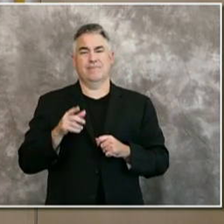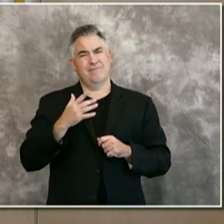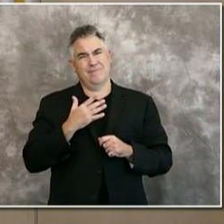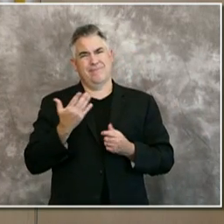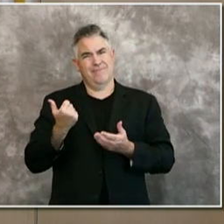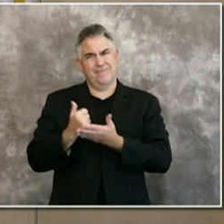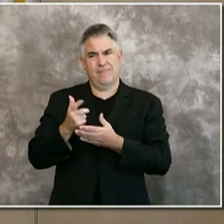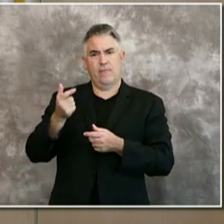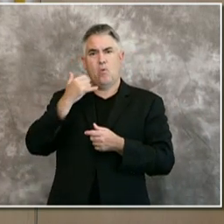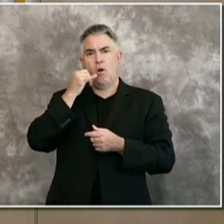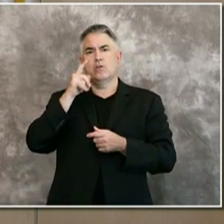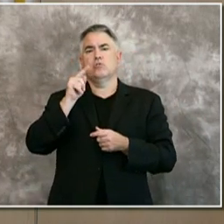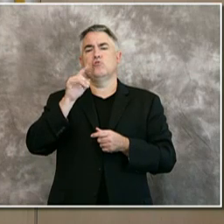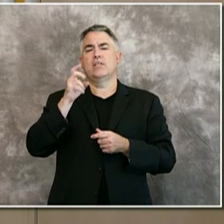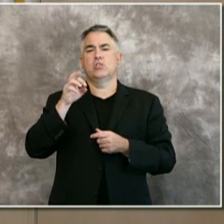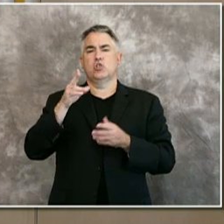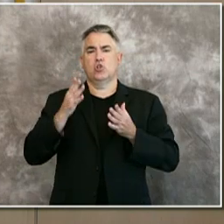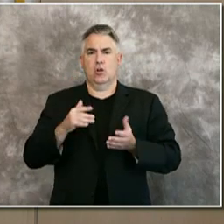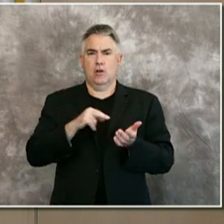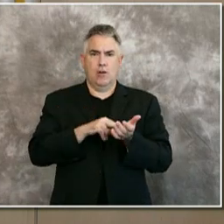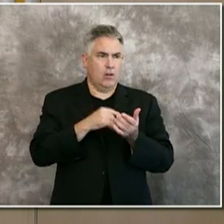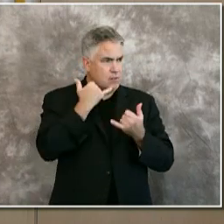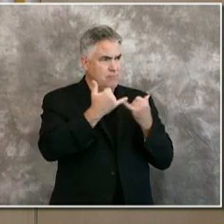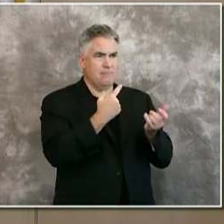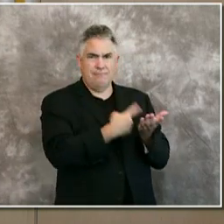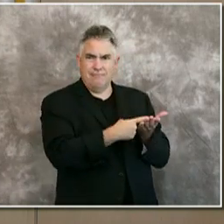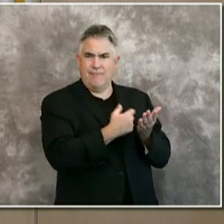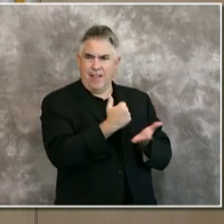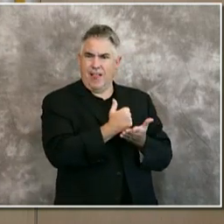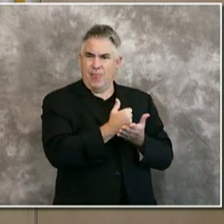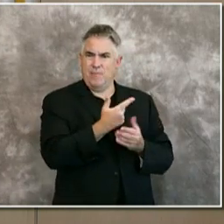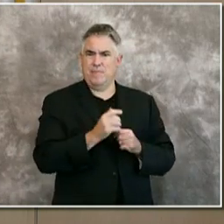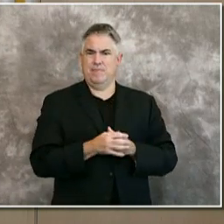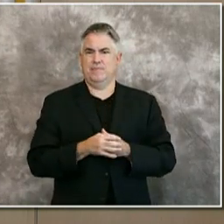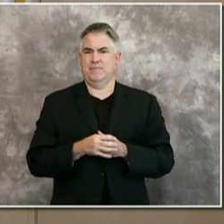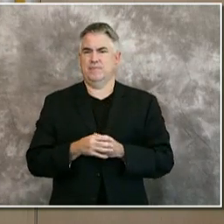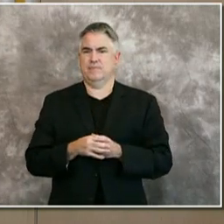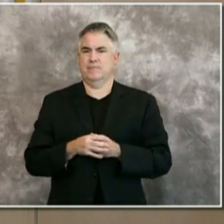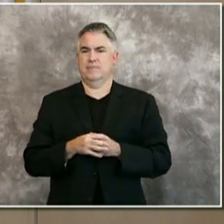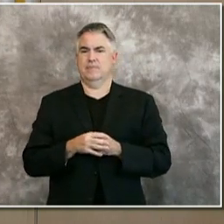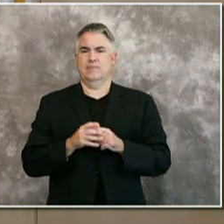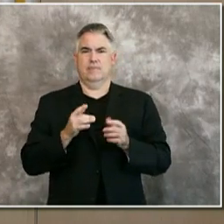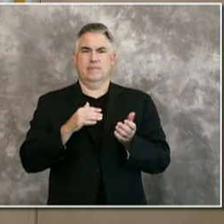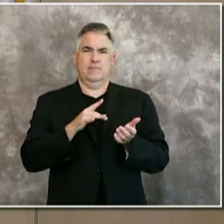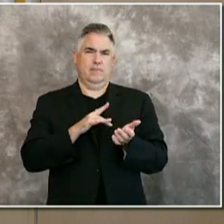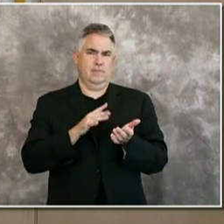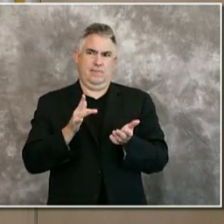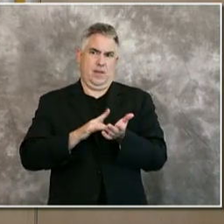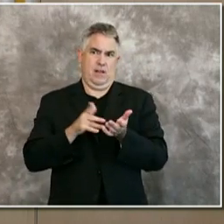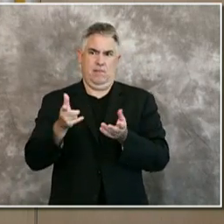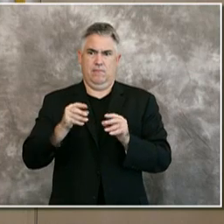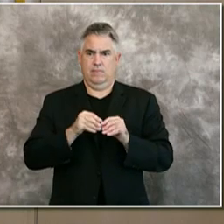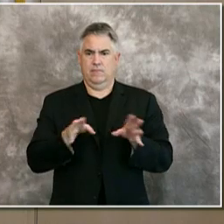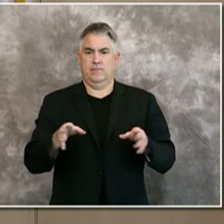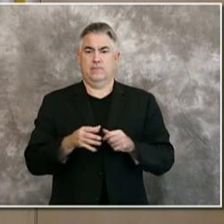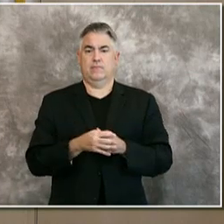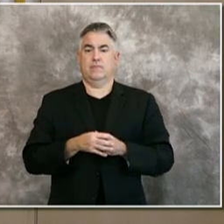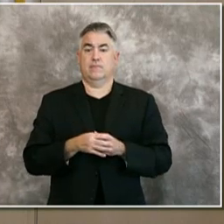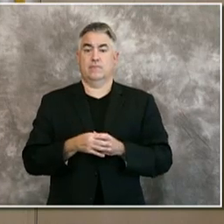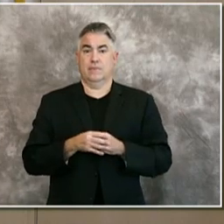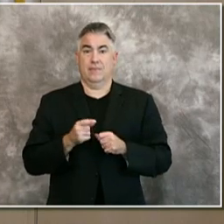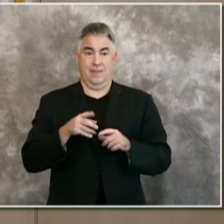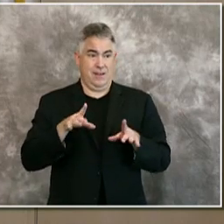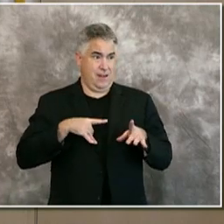nurses or epidemiologists. They interview the case first and identify contacts and then hand those contacts